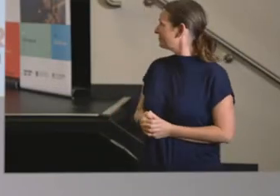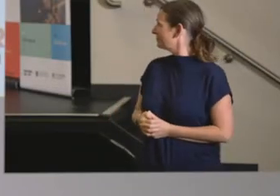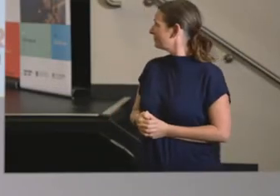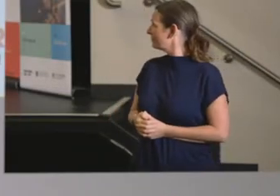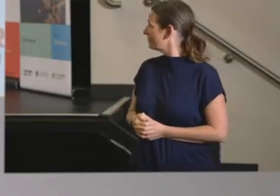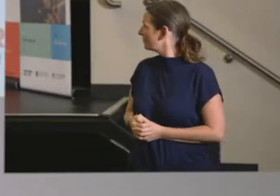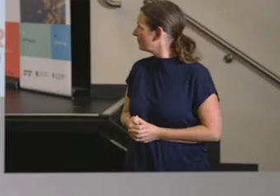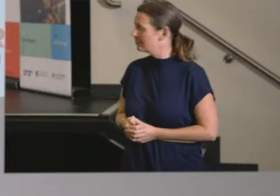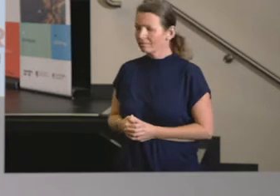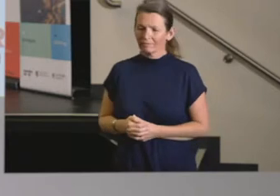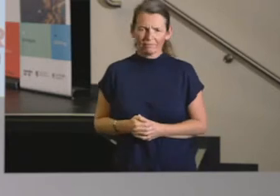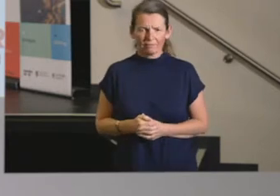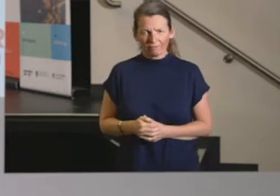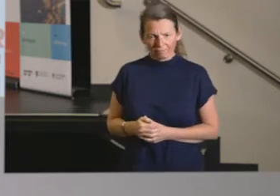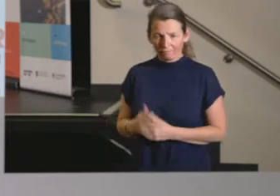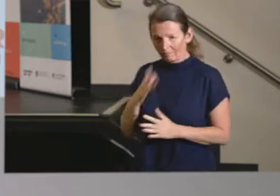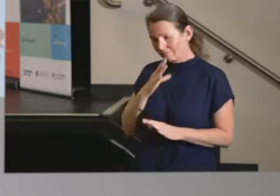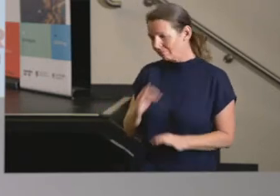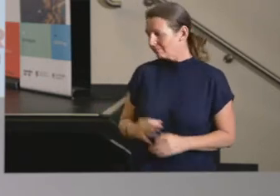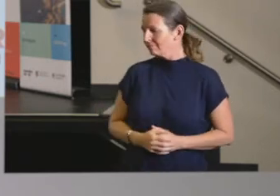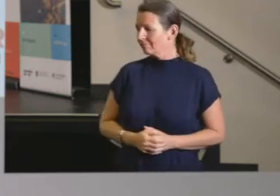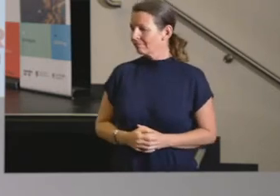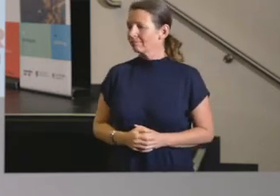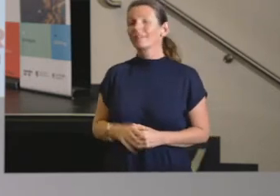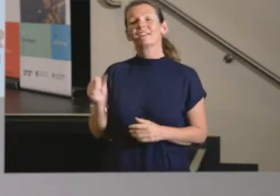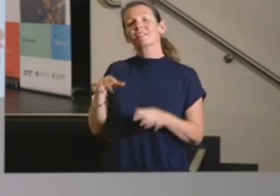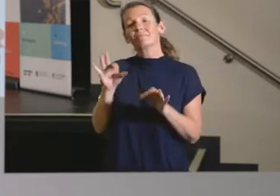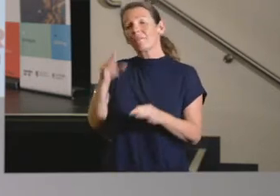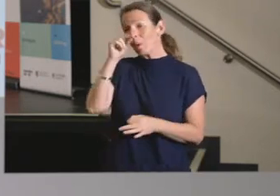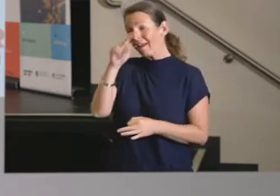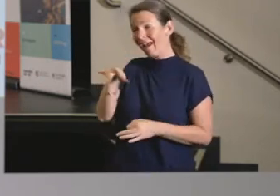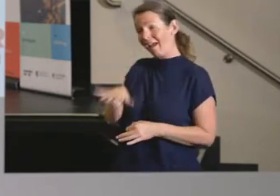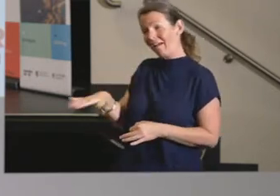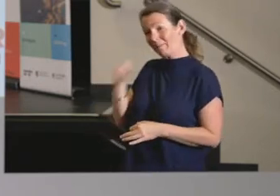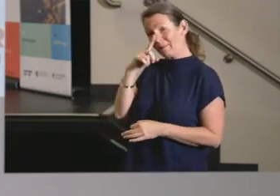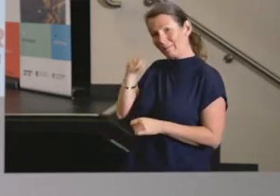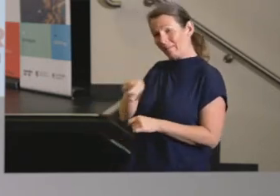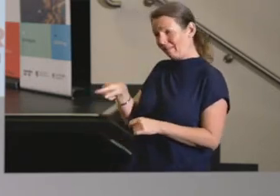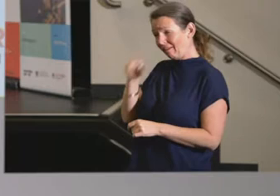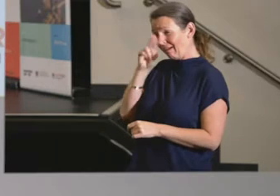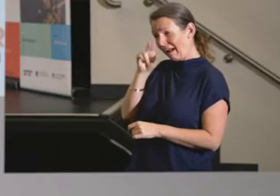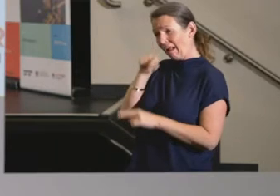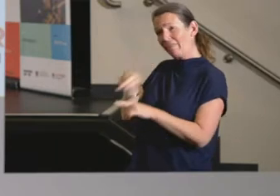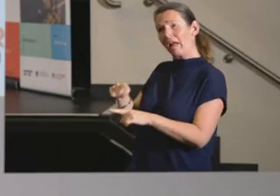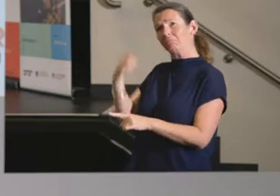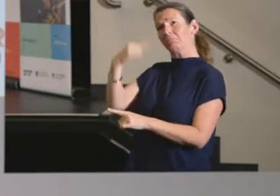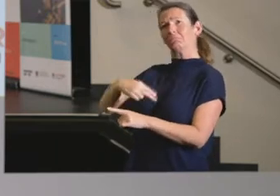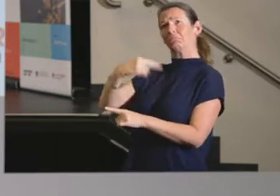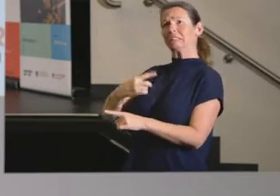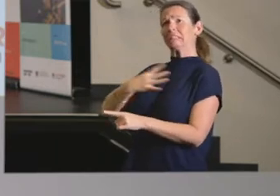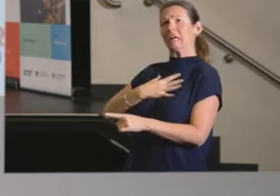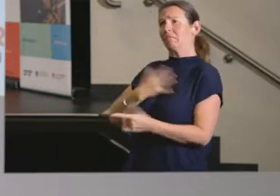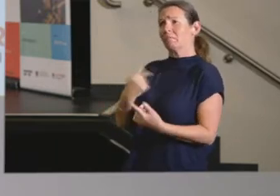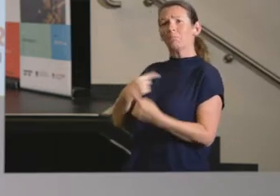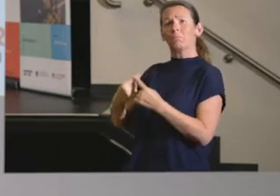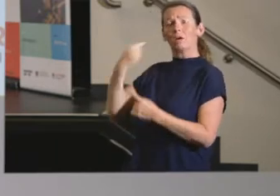identity is such a big thing, and a lot, it's especially for young people nowadays, where they reflect on who they are, where they've come